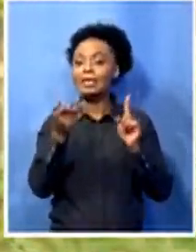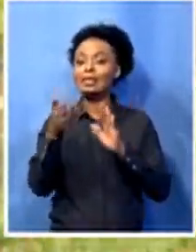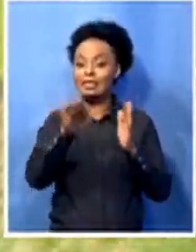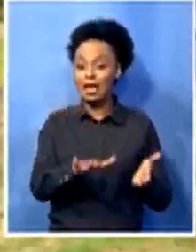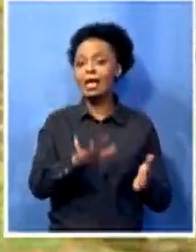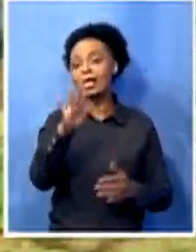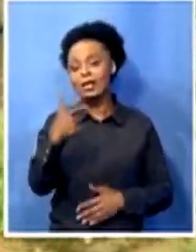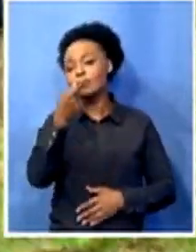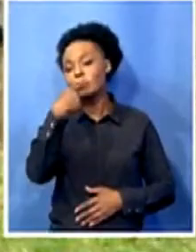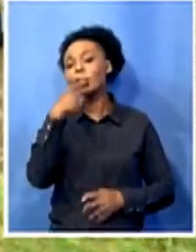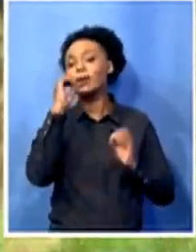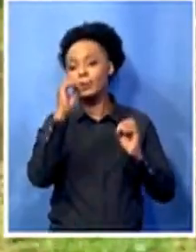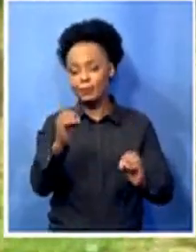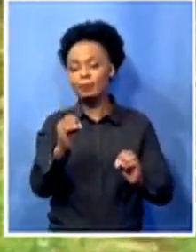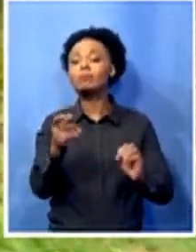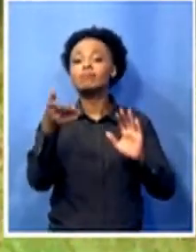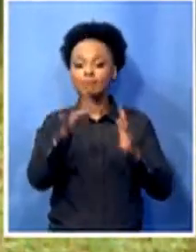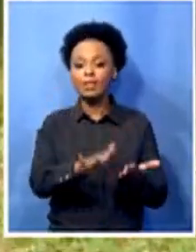guys because we're waking up,